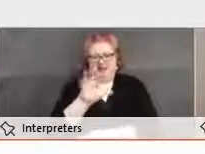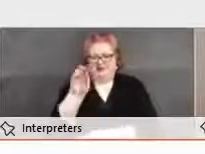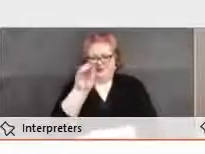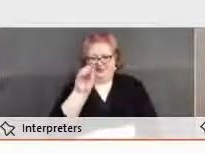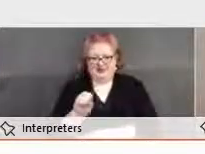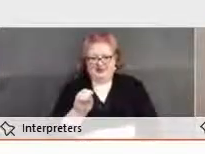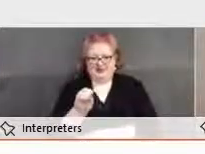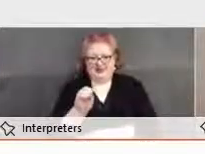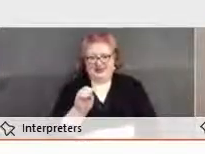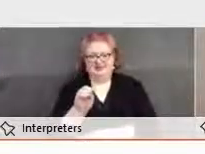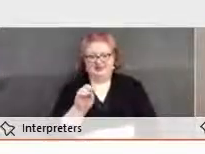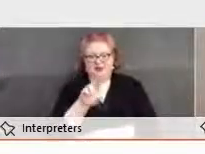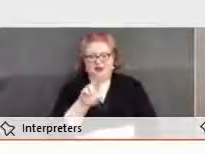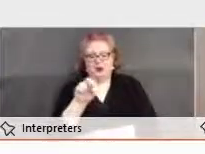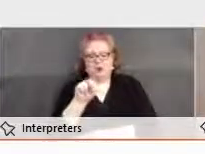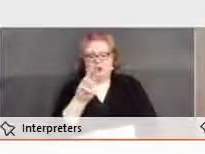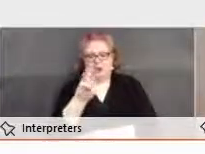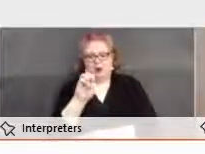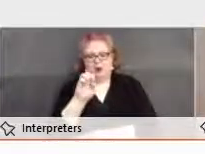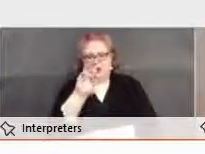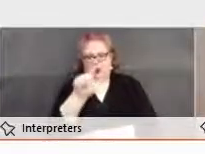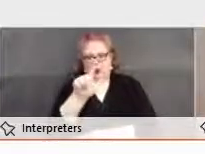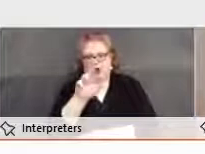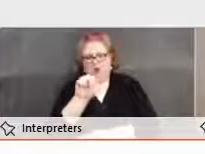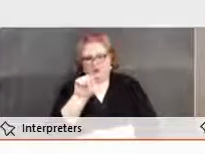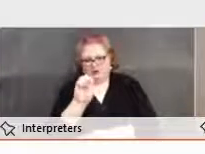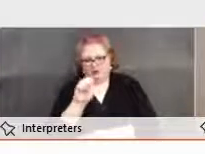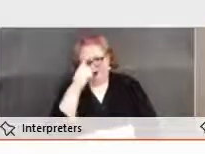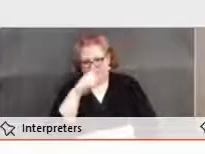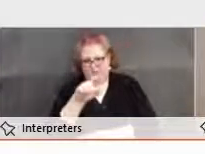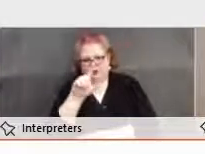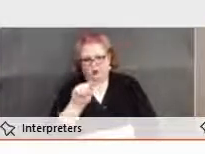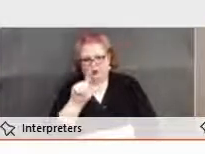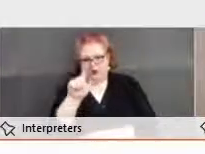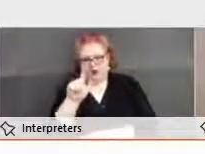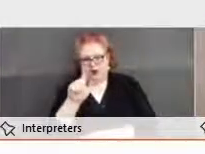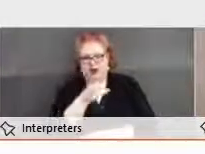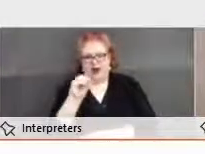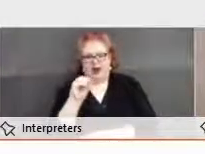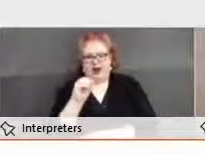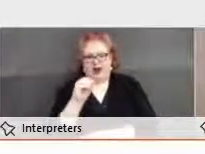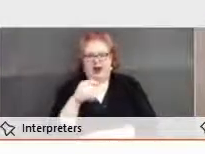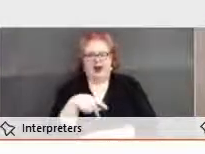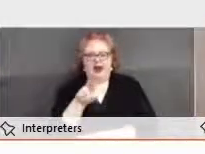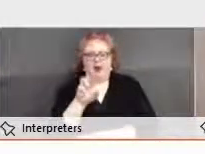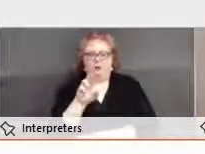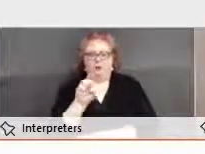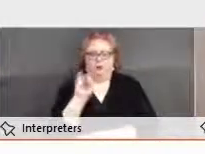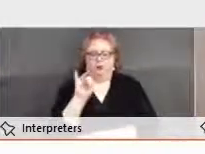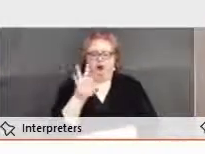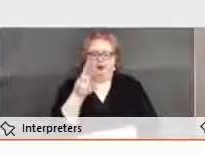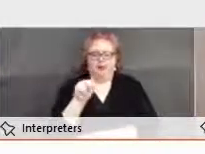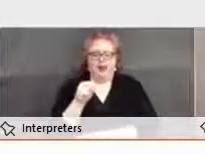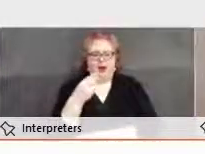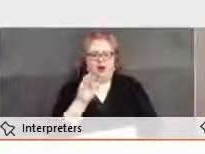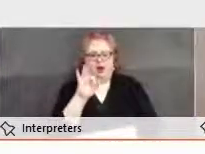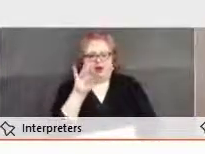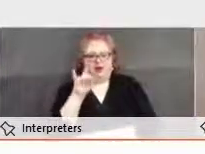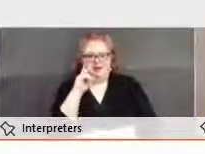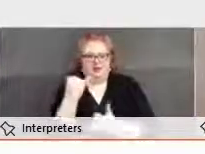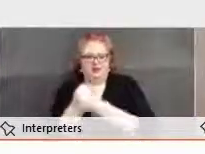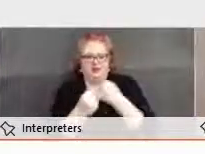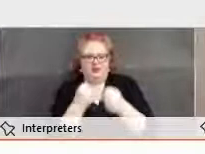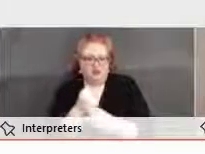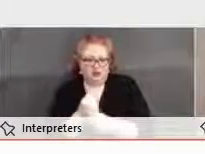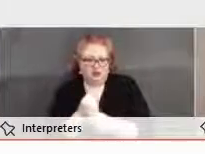for 2021 with the holiday premium holiday for December of this year. And Tom Keynes from Stevens